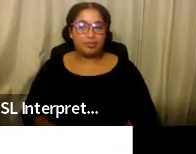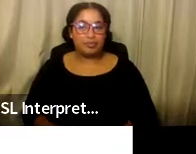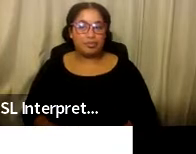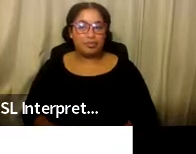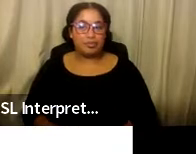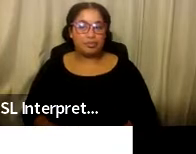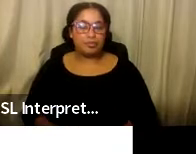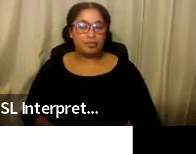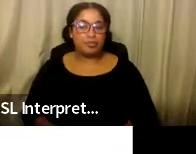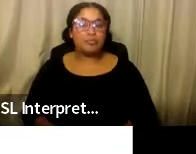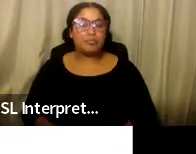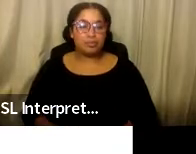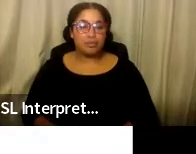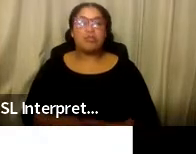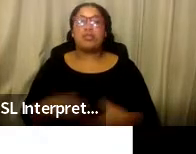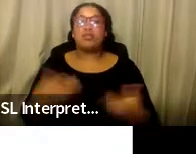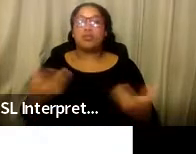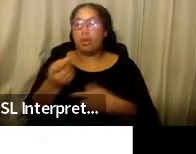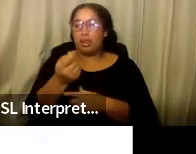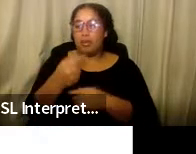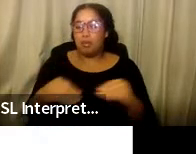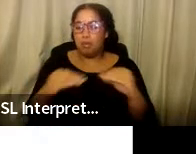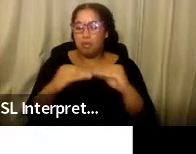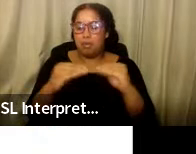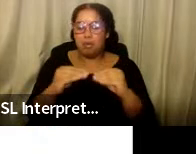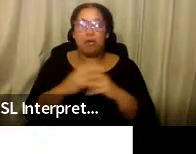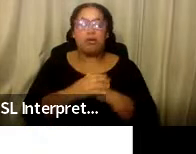Okay, so just a little bit more with this.